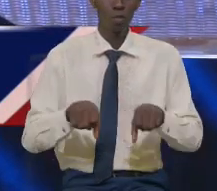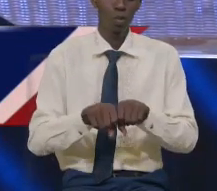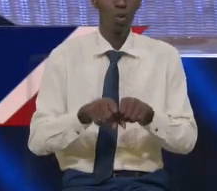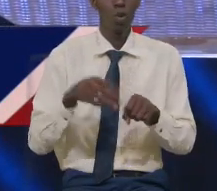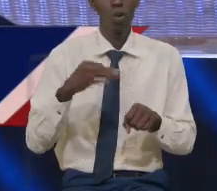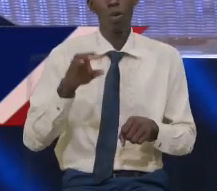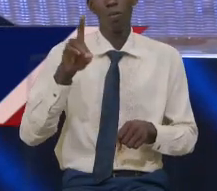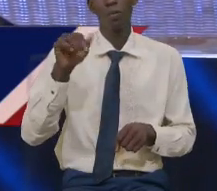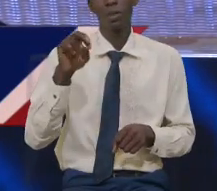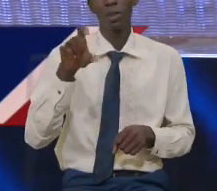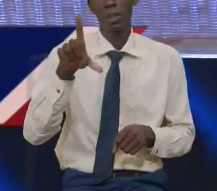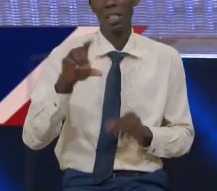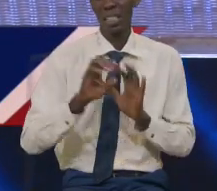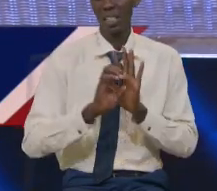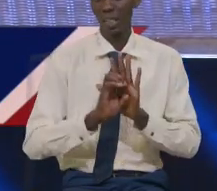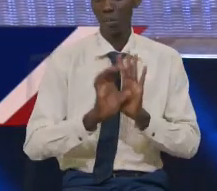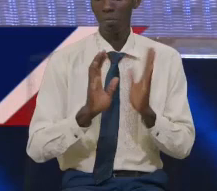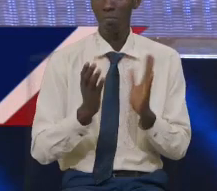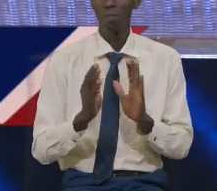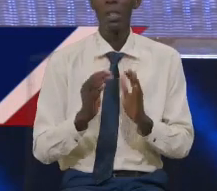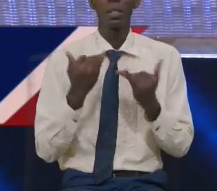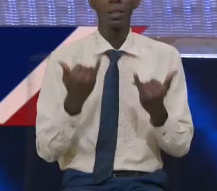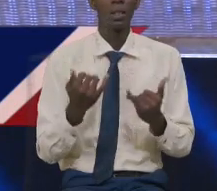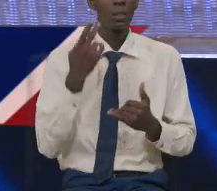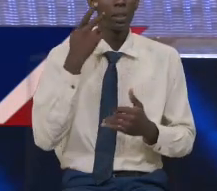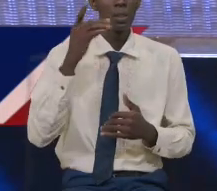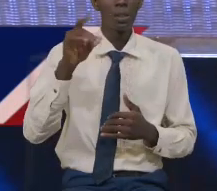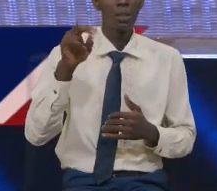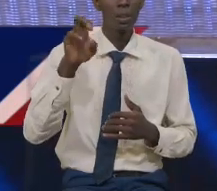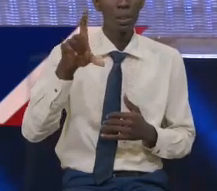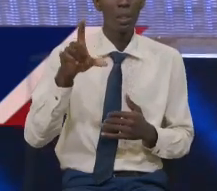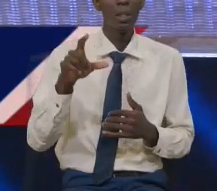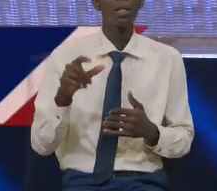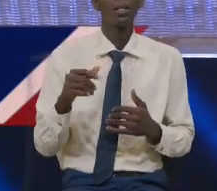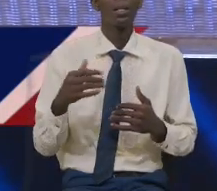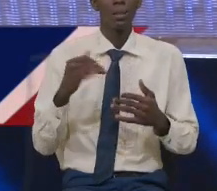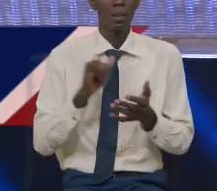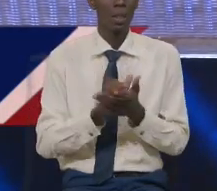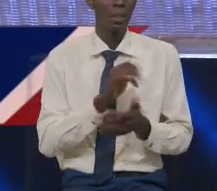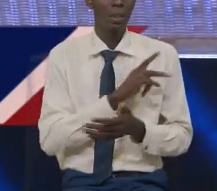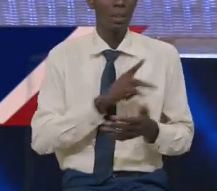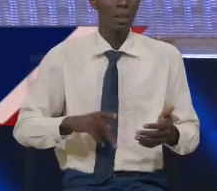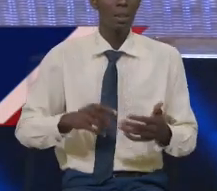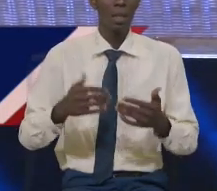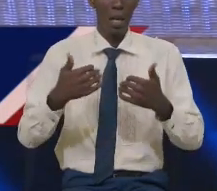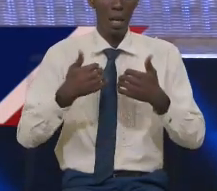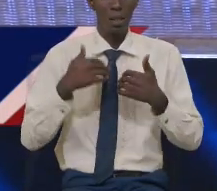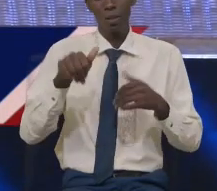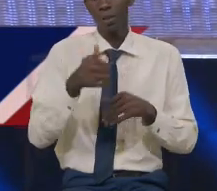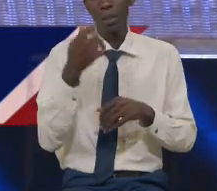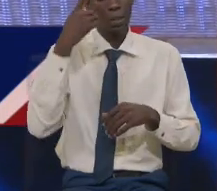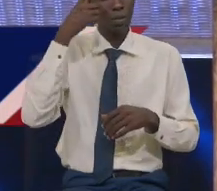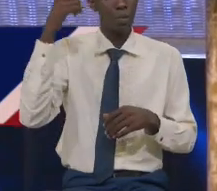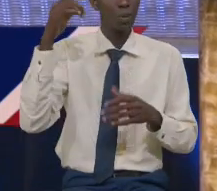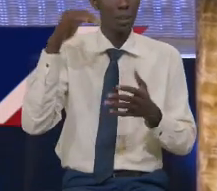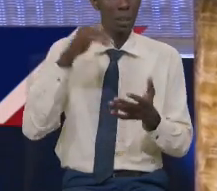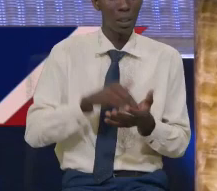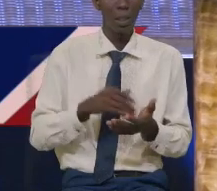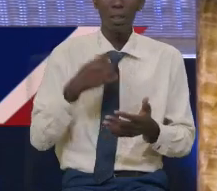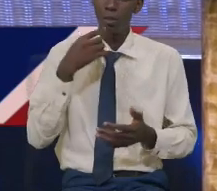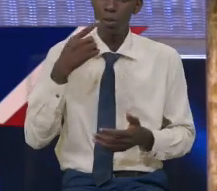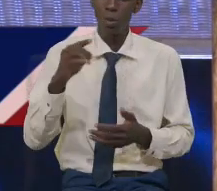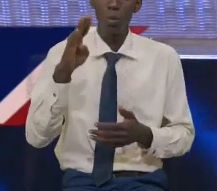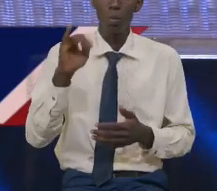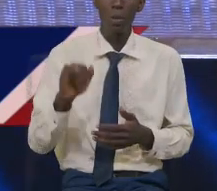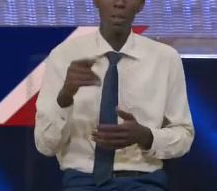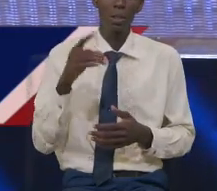Daniel had this other dream again, told him by Nebuchadnezzar, and